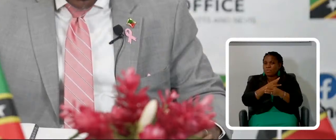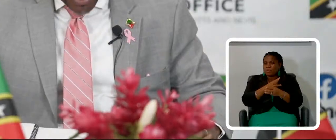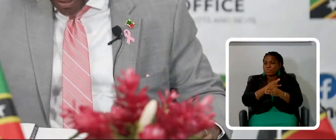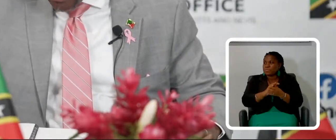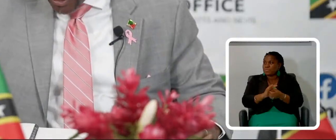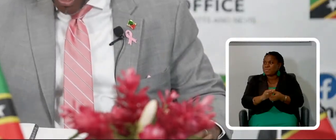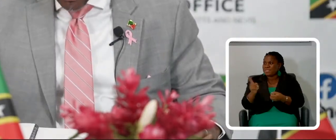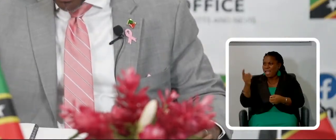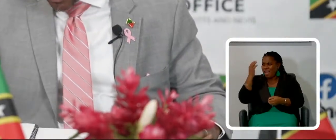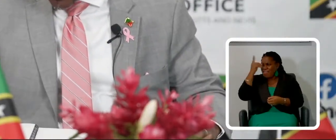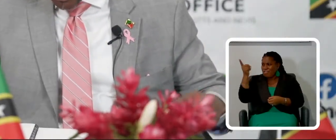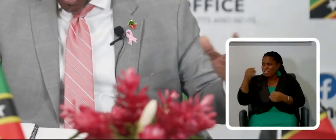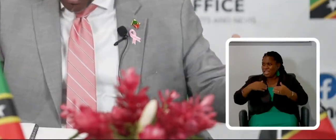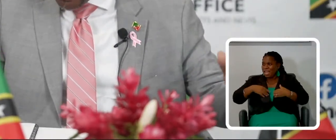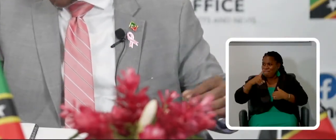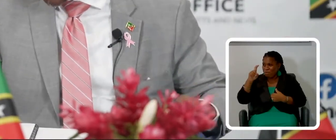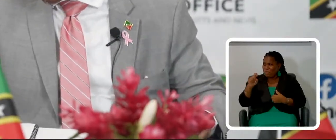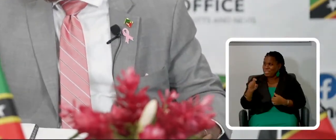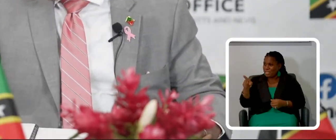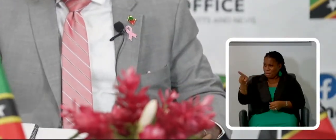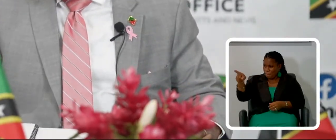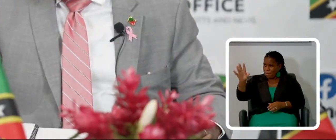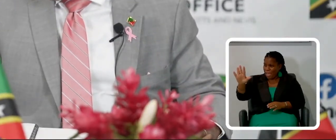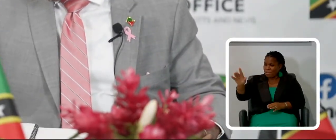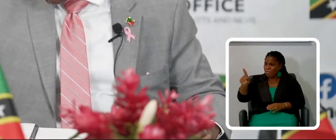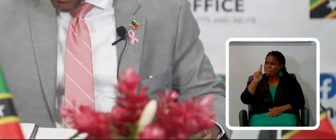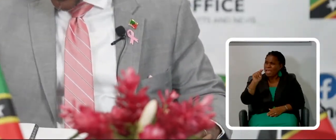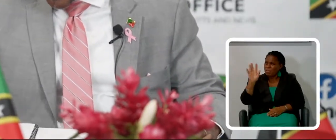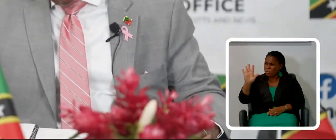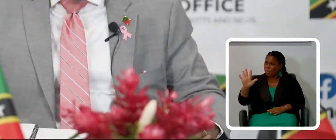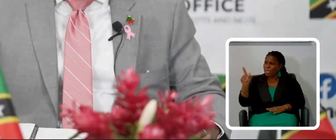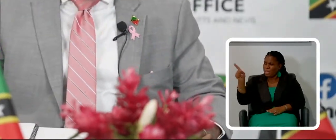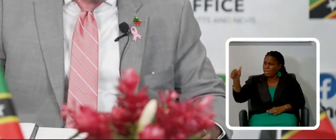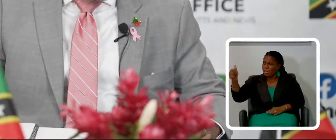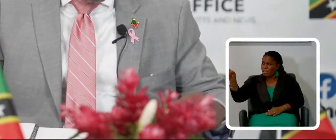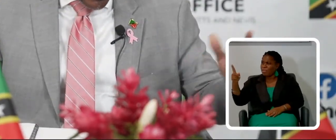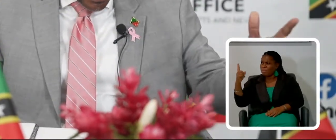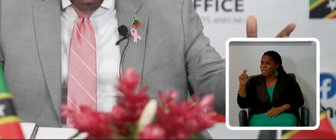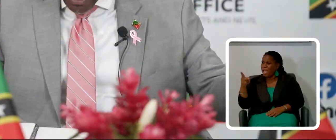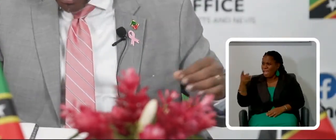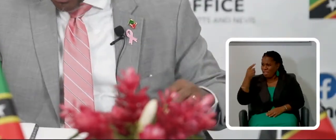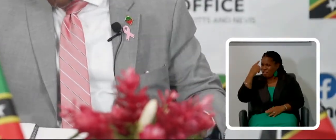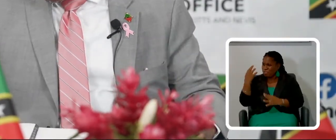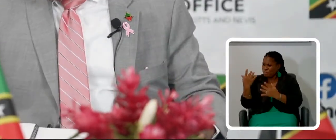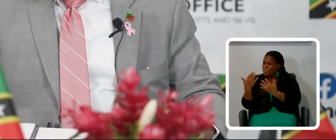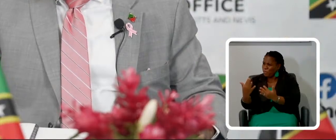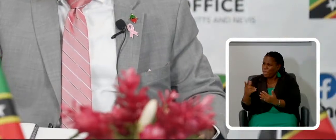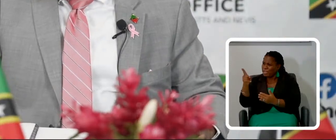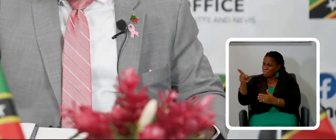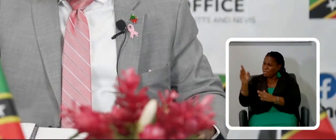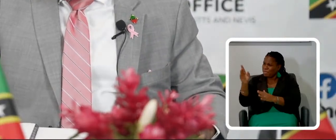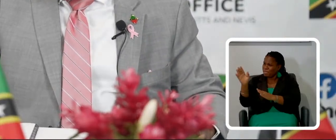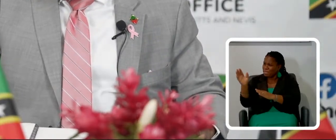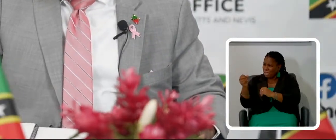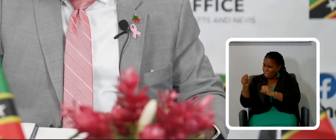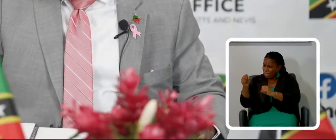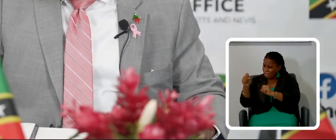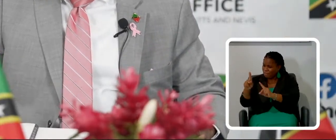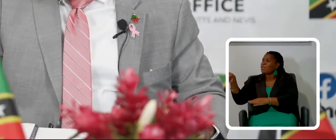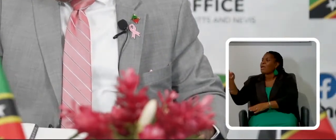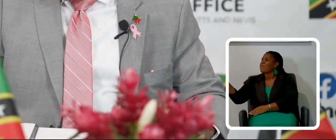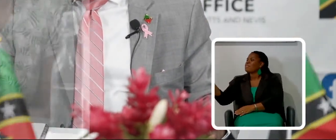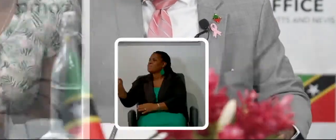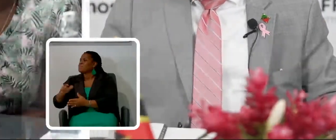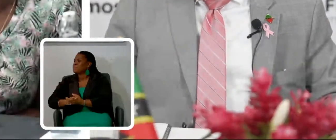holding a long time. But give her a chance to ask a question. I'll come back to you. All right? Ask a question. She has been waiting, but I give you the go-ahead. Sorry